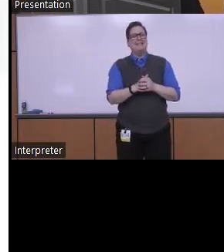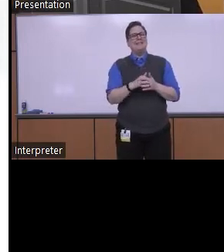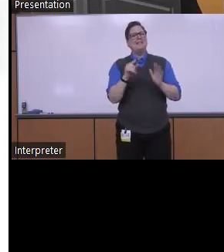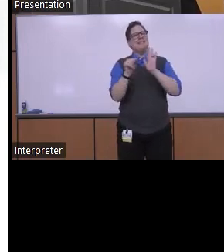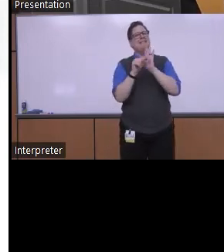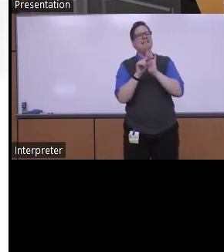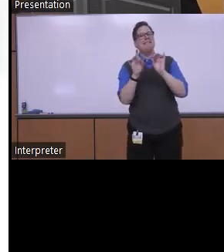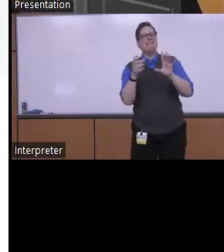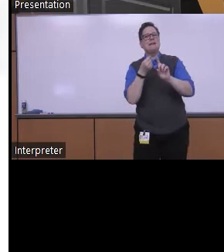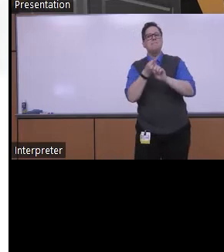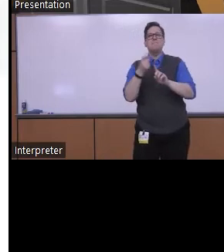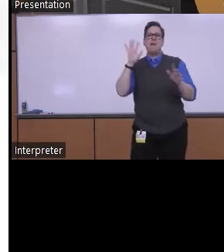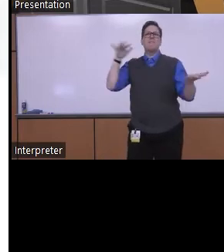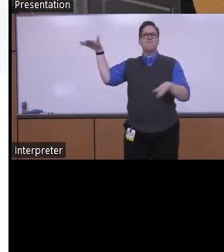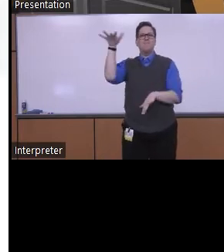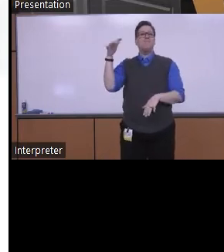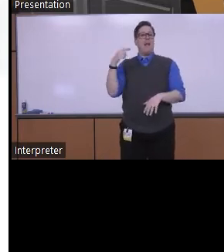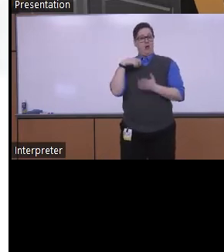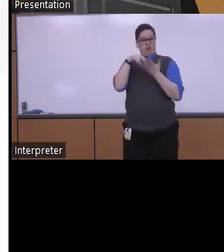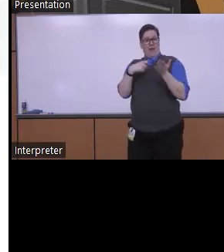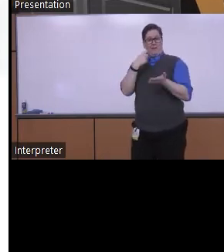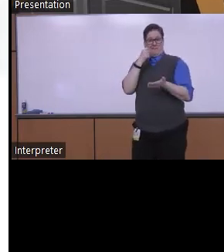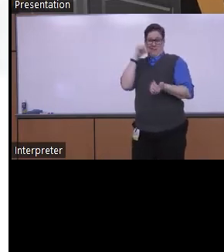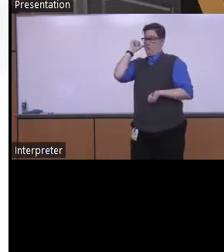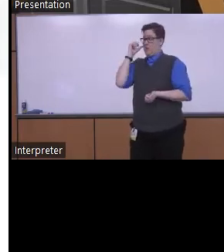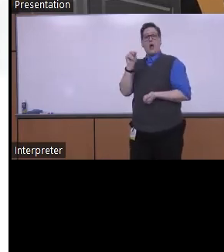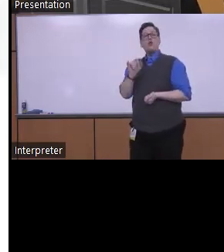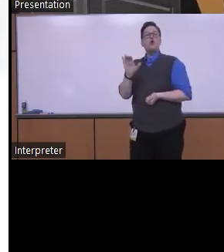was just reading, yesterday about how in New York City now we're thinking about